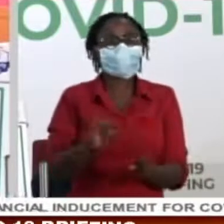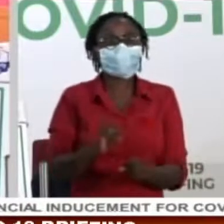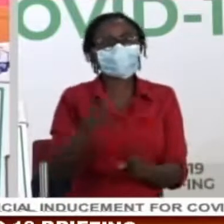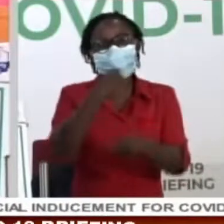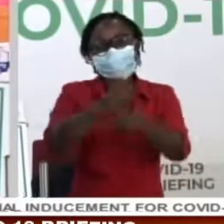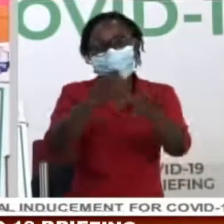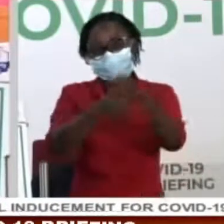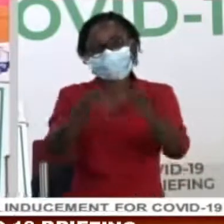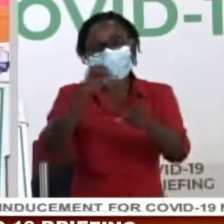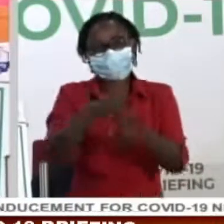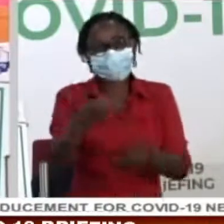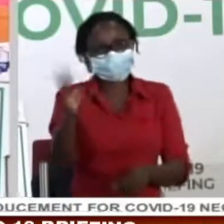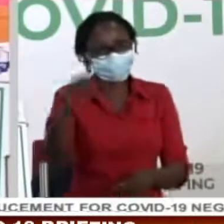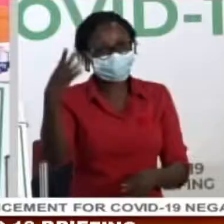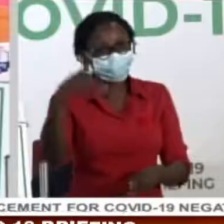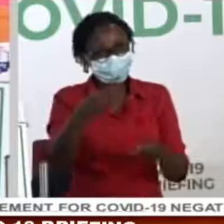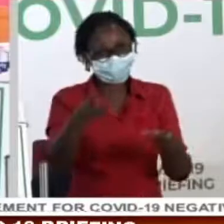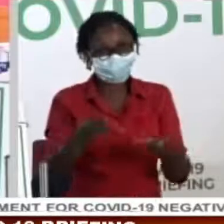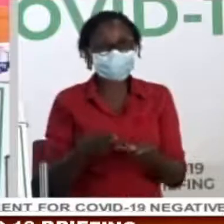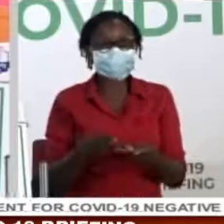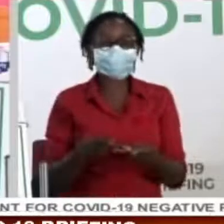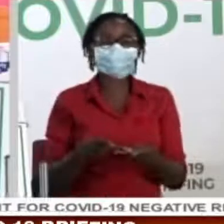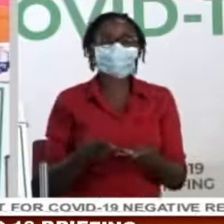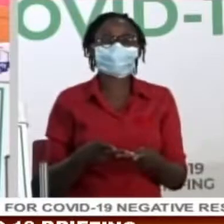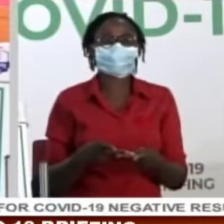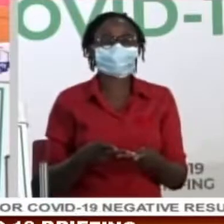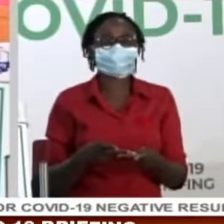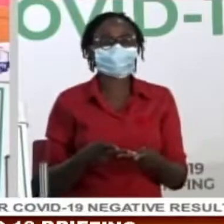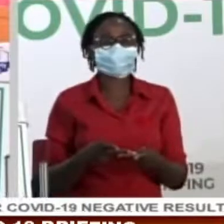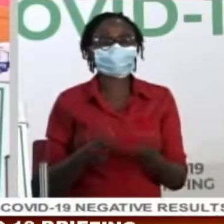3 center with